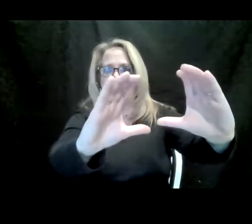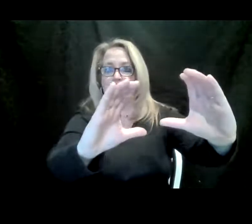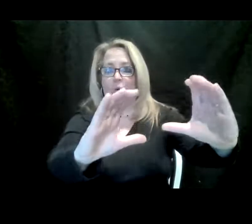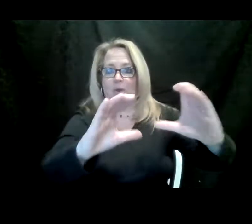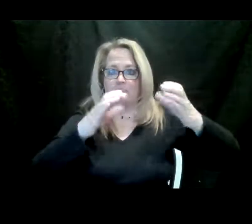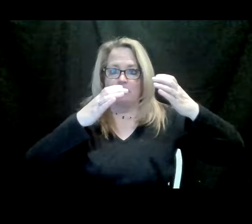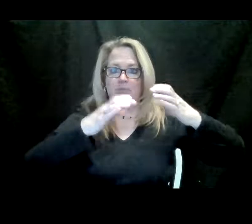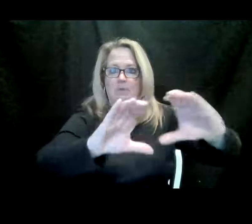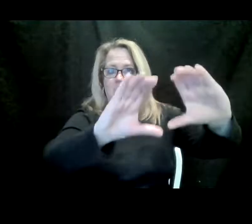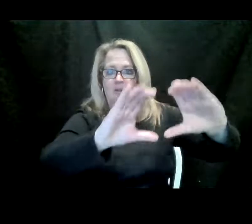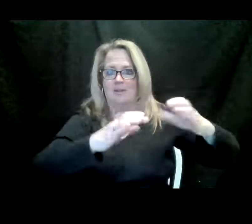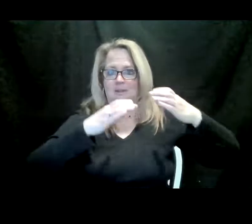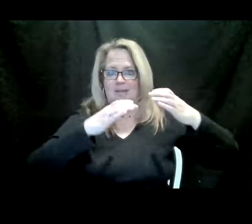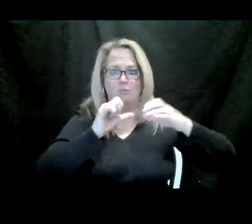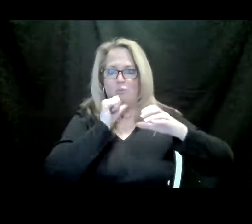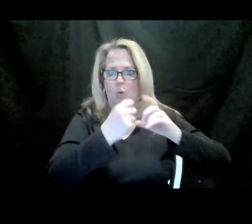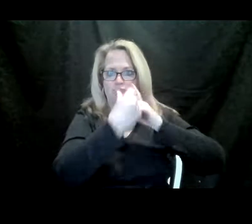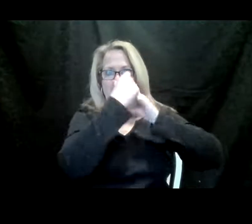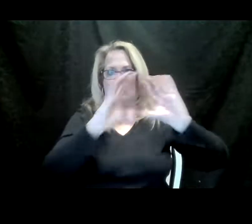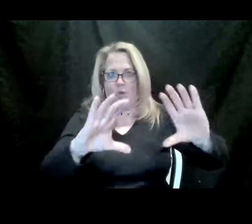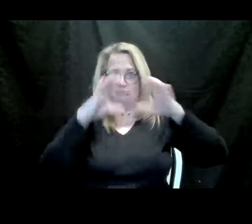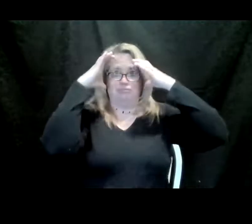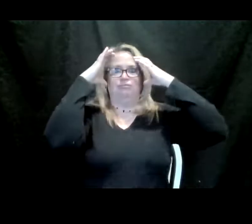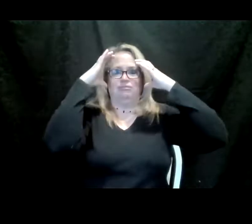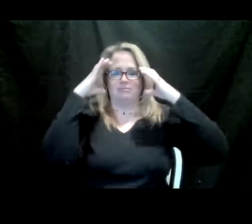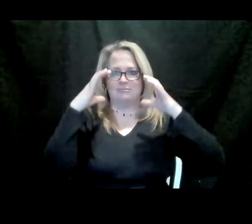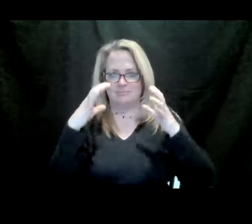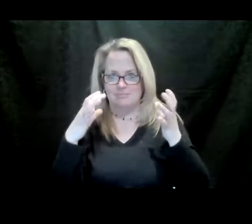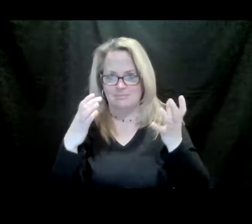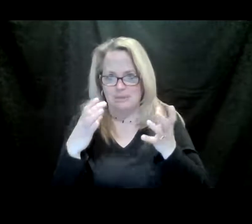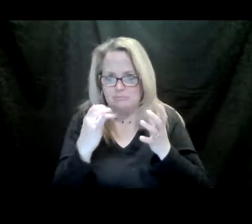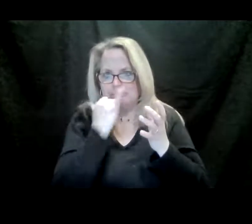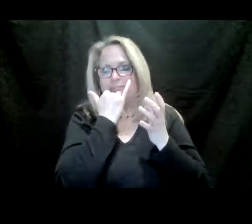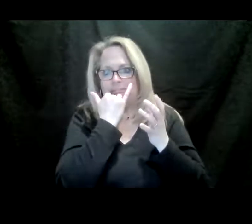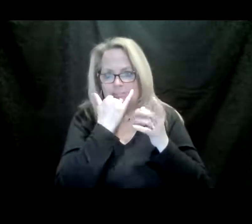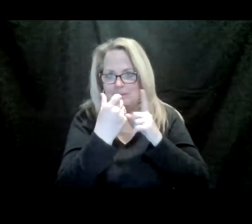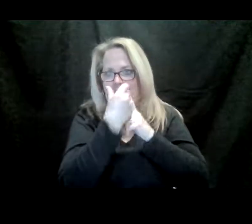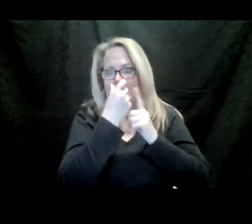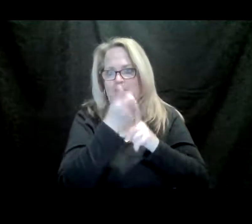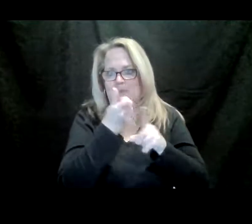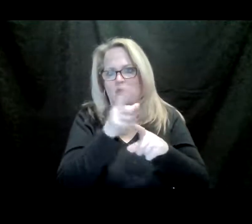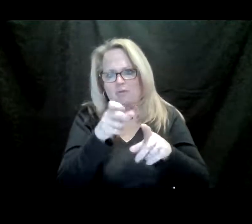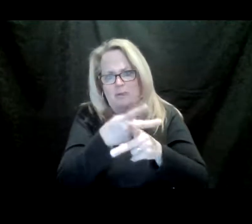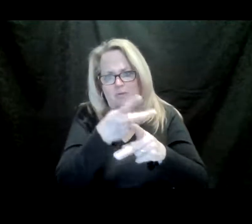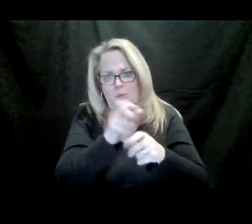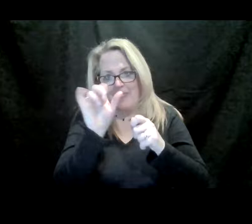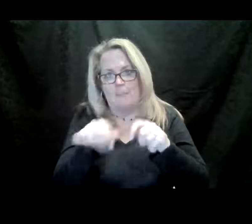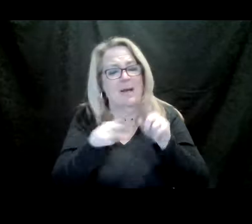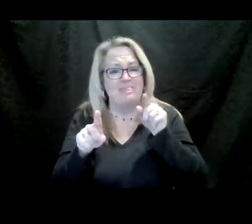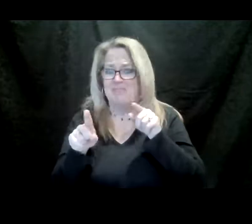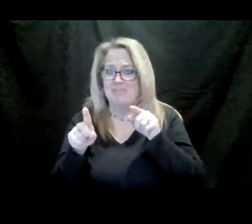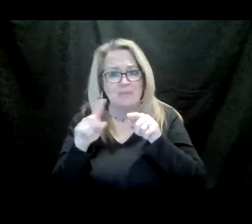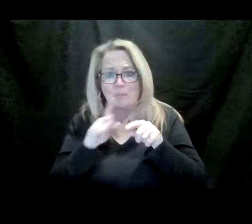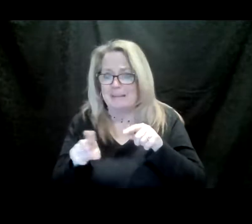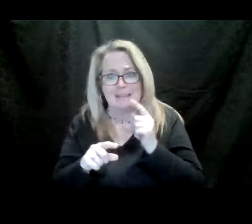they can still reach it, but they're not bringing the pan back and accidentally hitting themselves in the head. But this has turned out to be